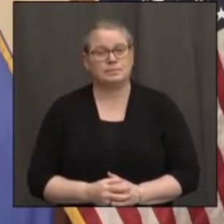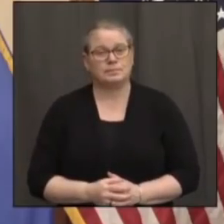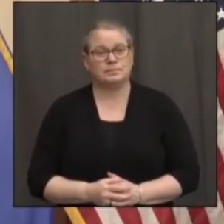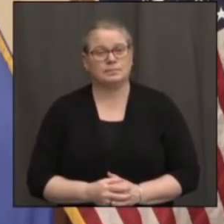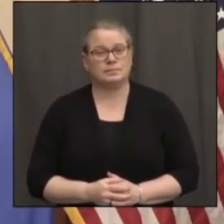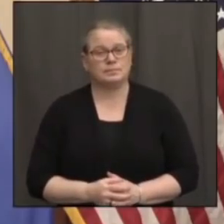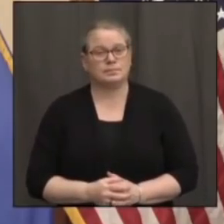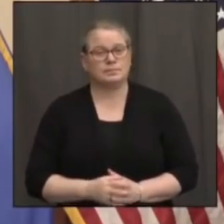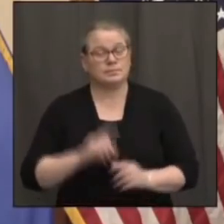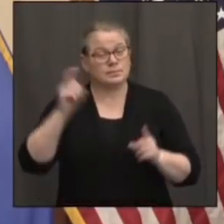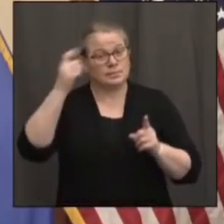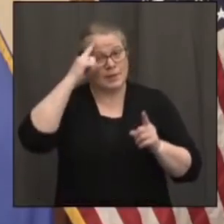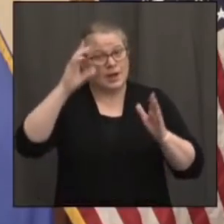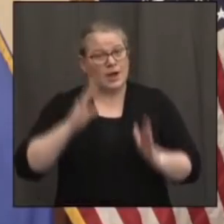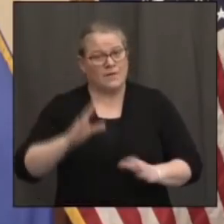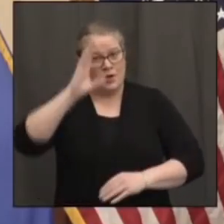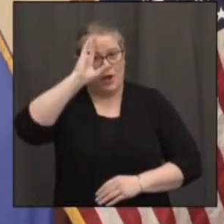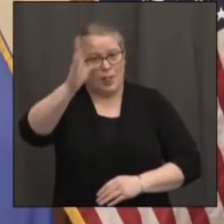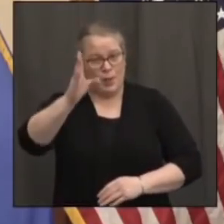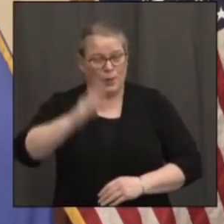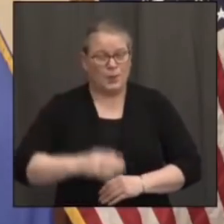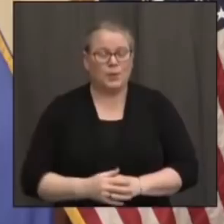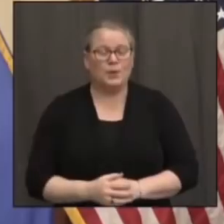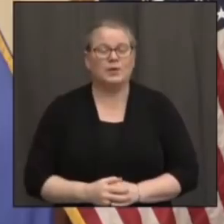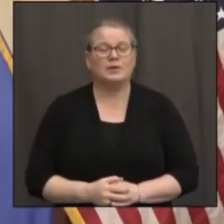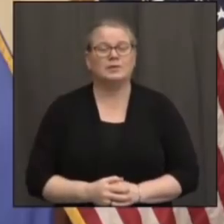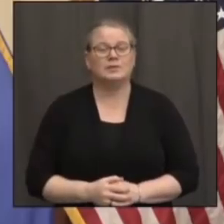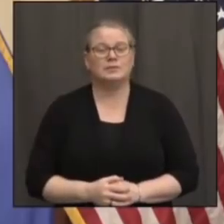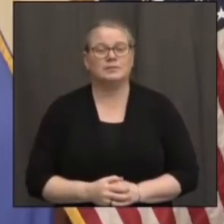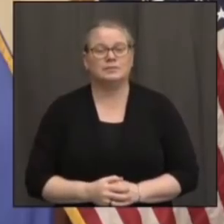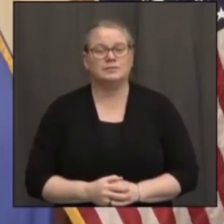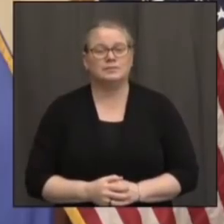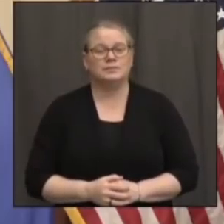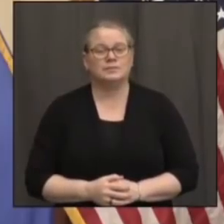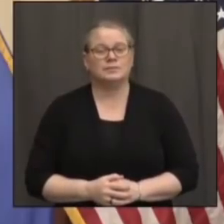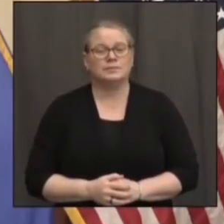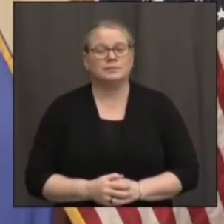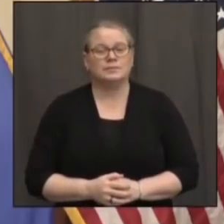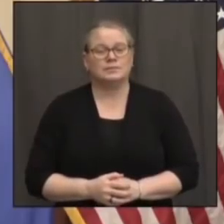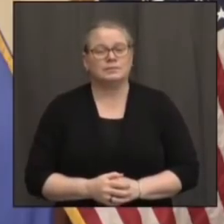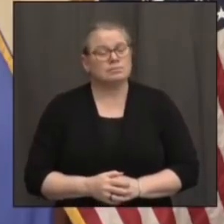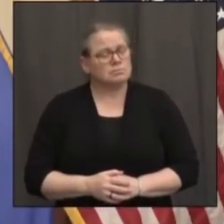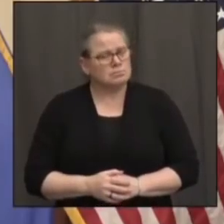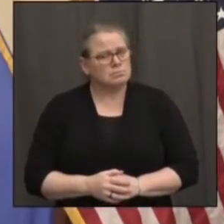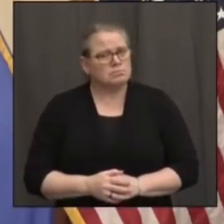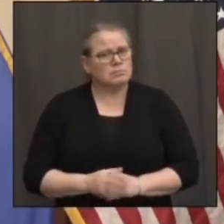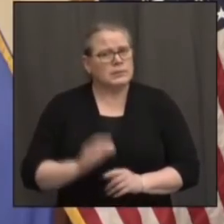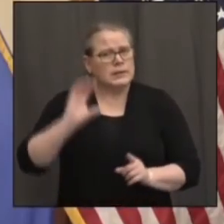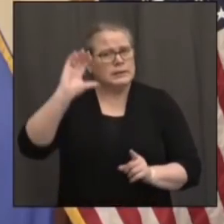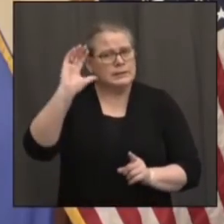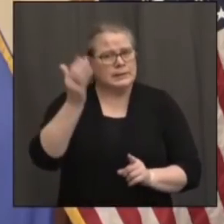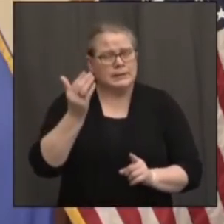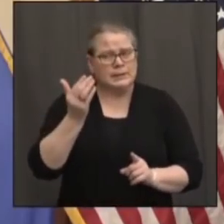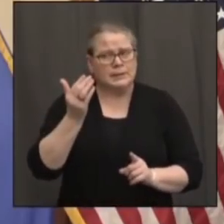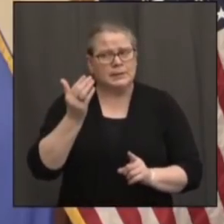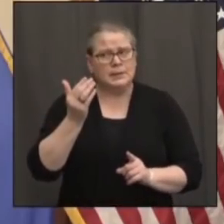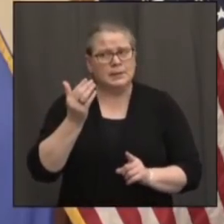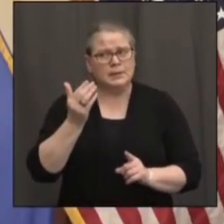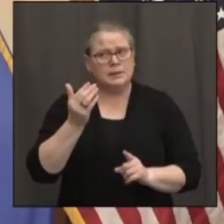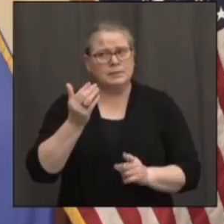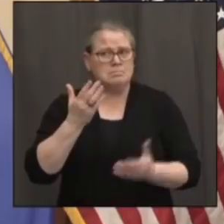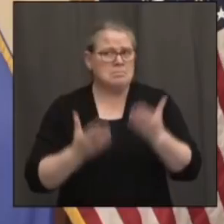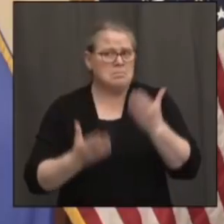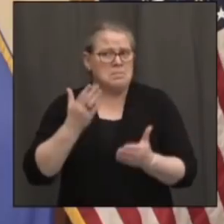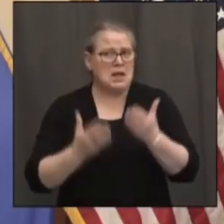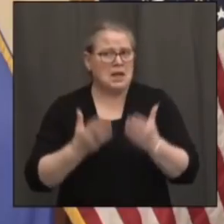Hi, Governor. Zania Maldonado, Fox 61. I believe we're seeing maybe the biggest rush to get vaccinated out of this